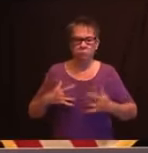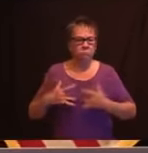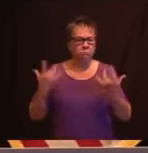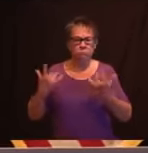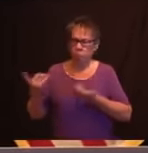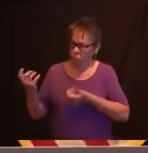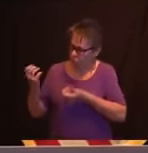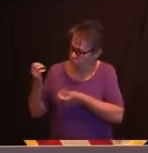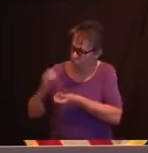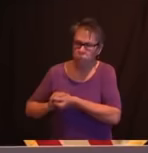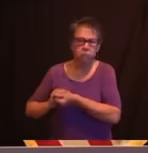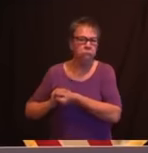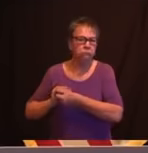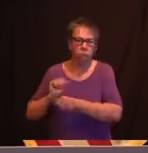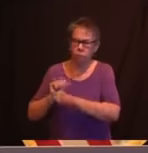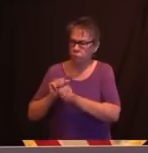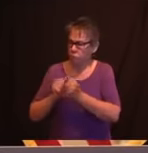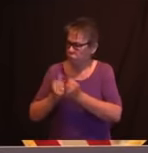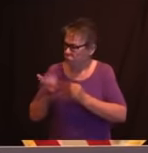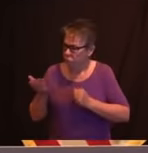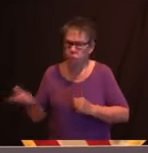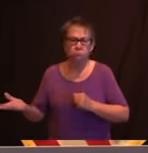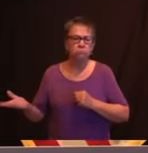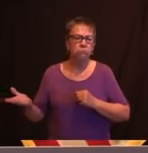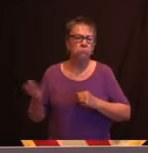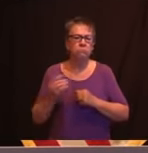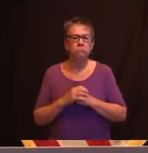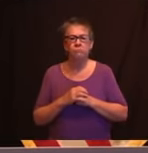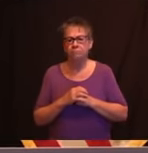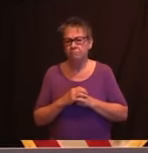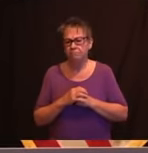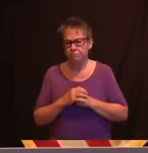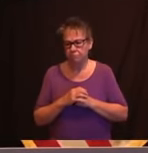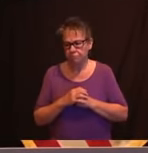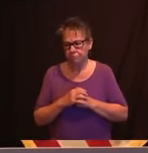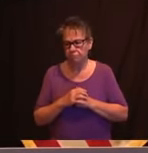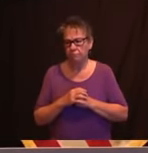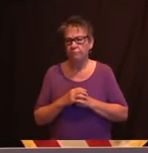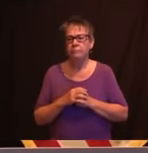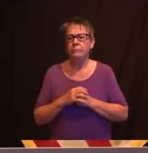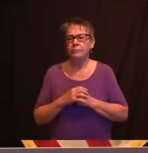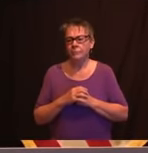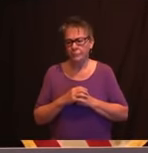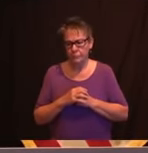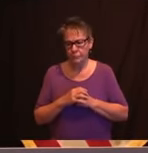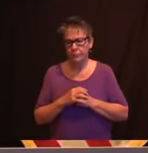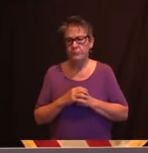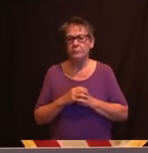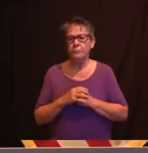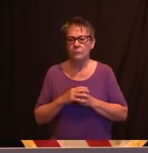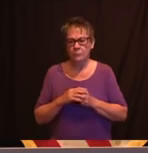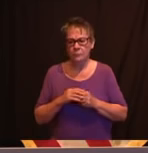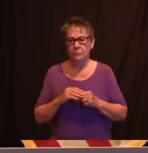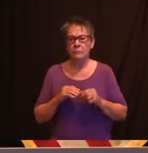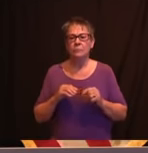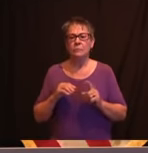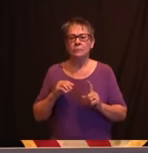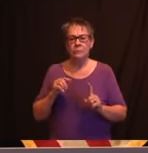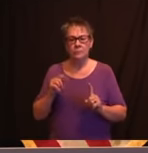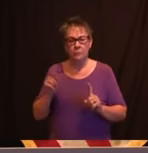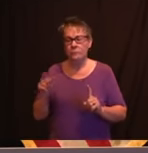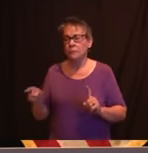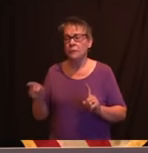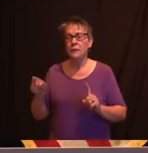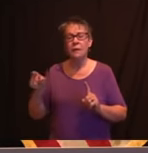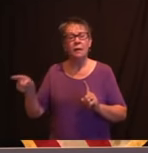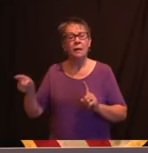alluded to this. This is not just about long-term fixes, which we must put in place immediately. And again, I want to give a shout out to our